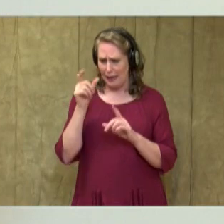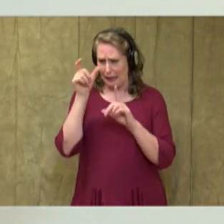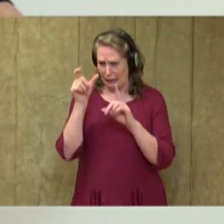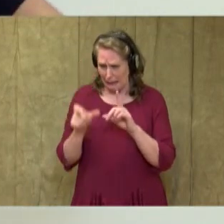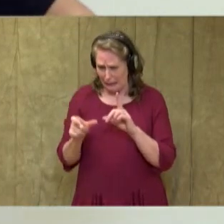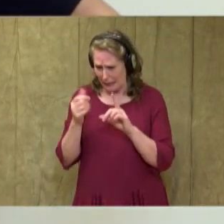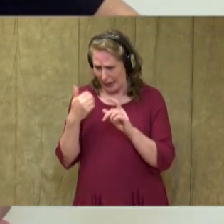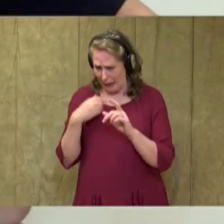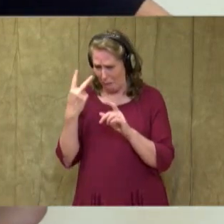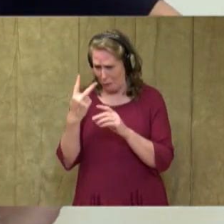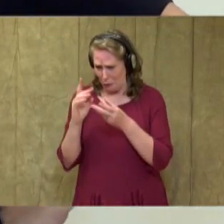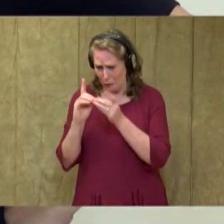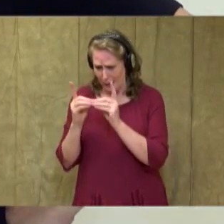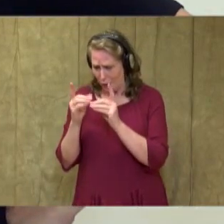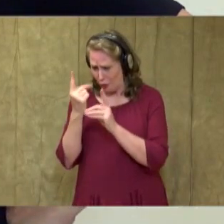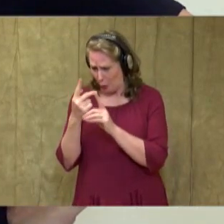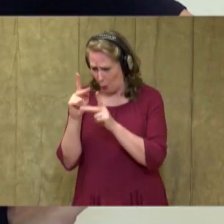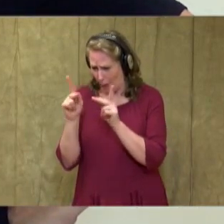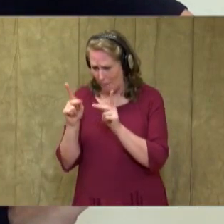in one place value?